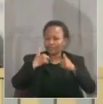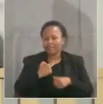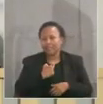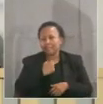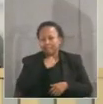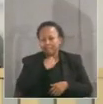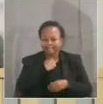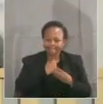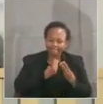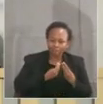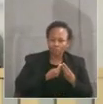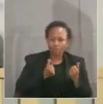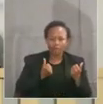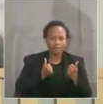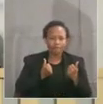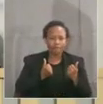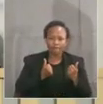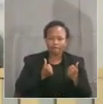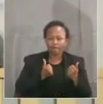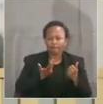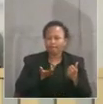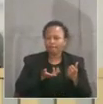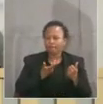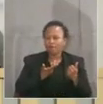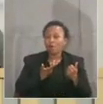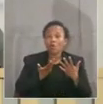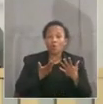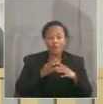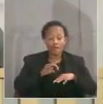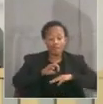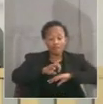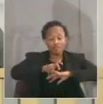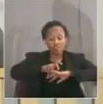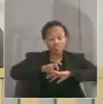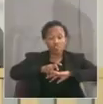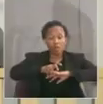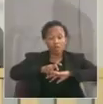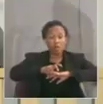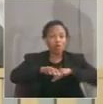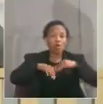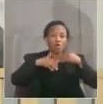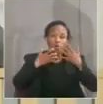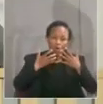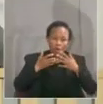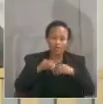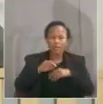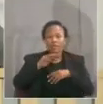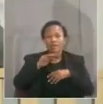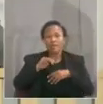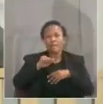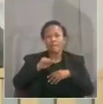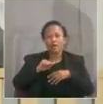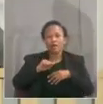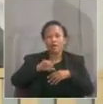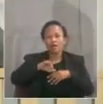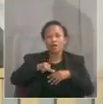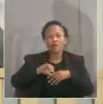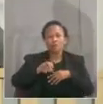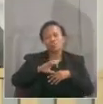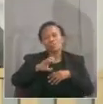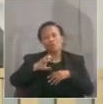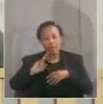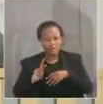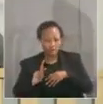to or resolved at provincial or at MAJOC, at the mission area